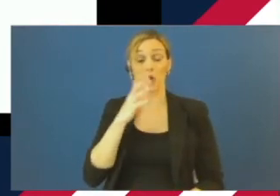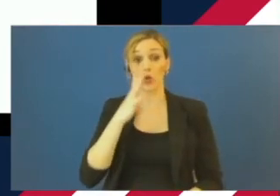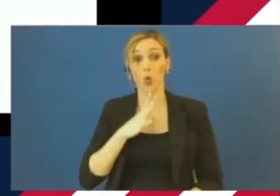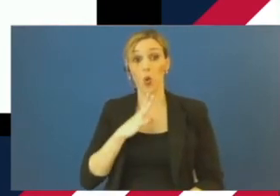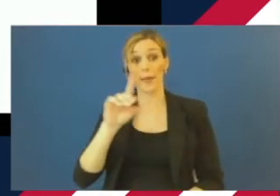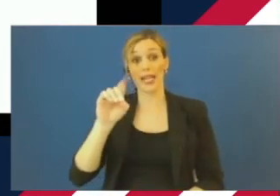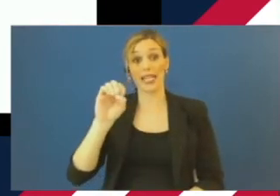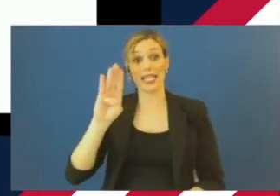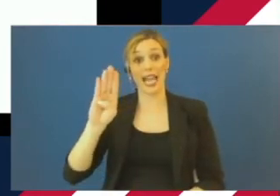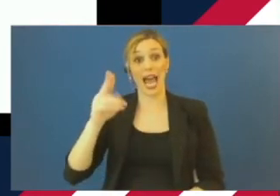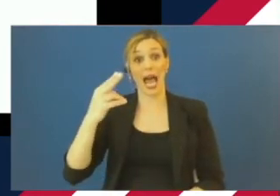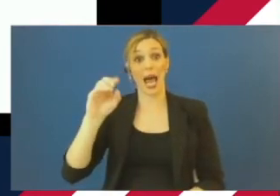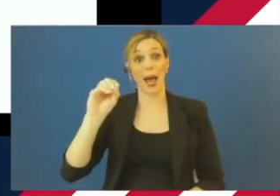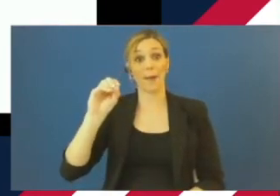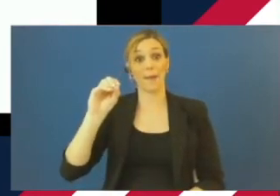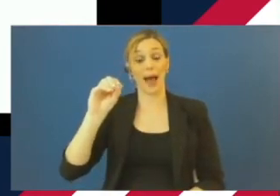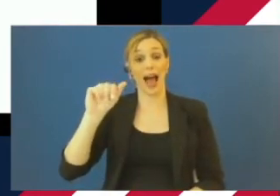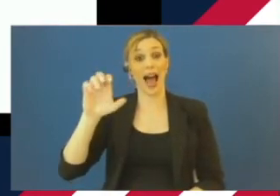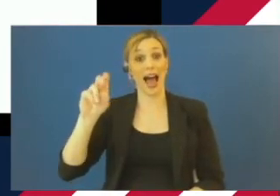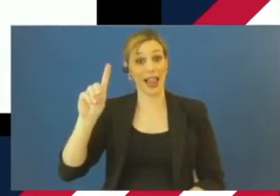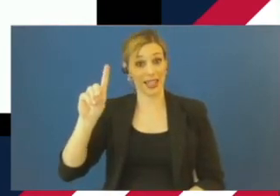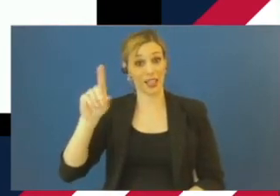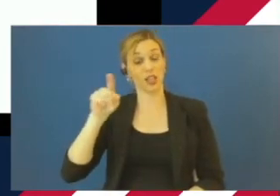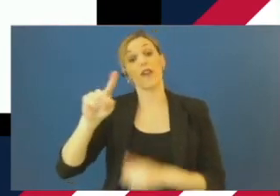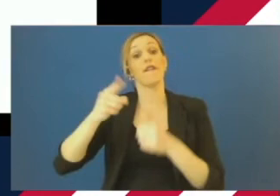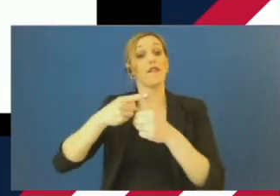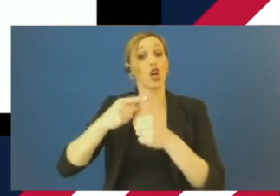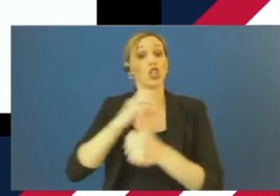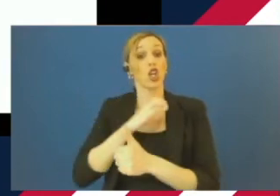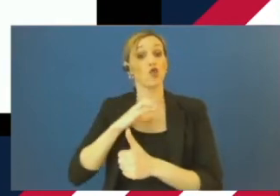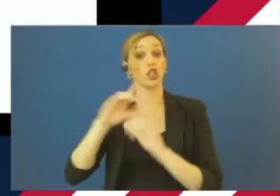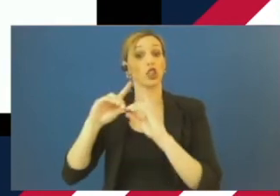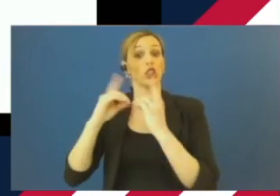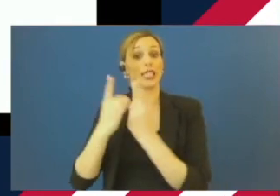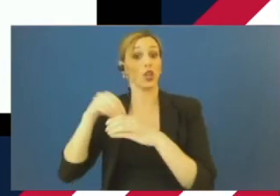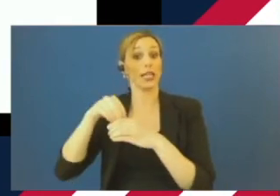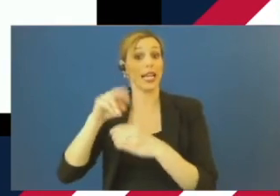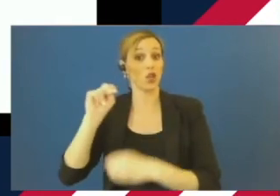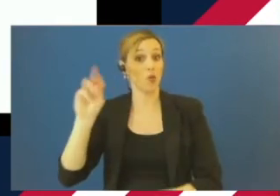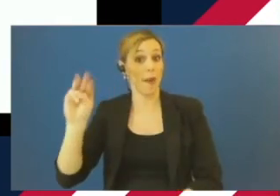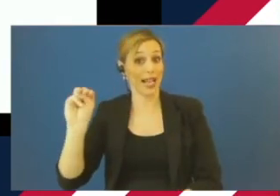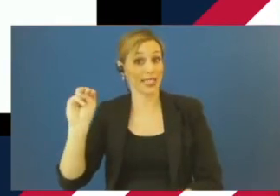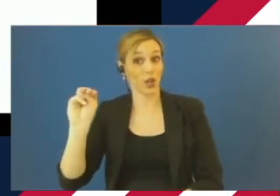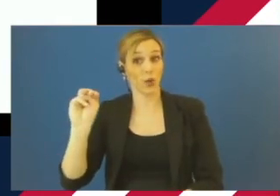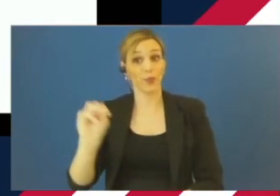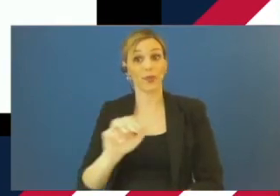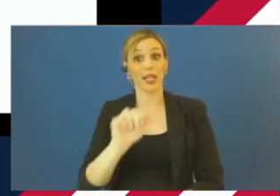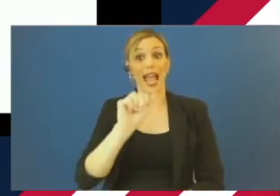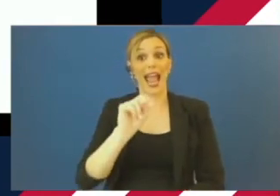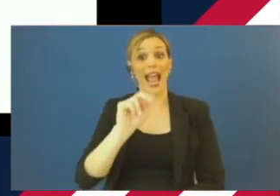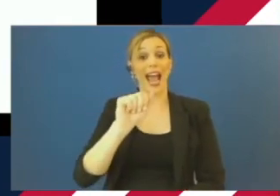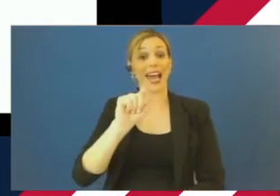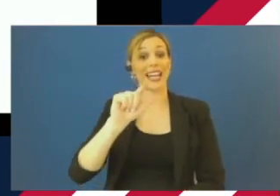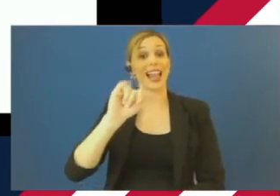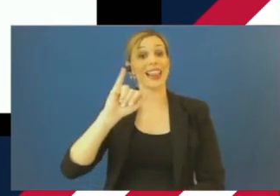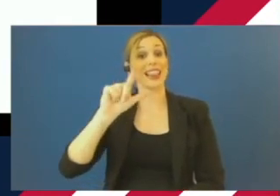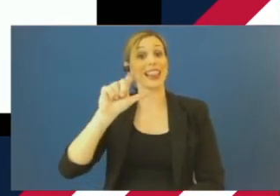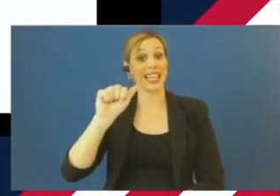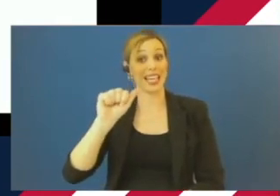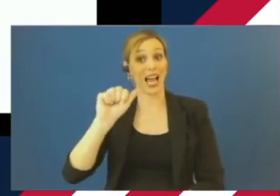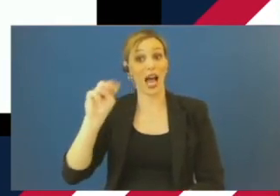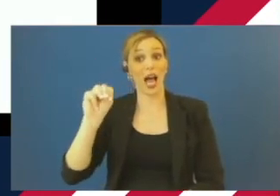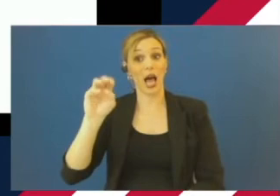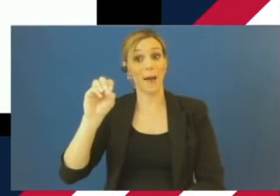1st Congressional District in New Mexico. Ana Lilia Mejia serves as the